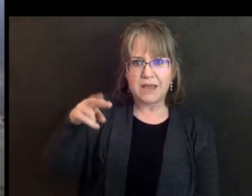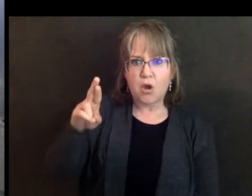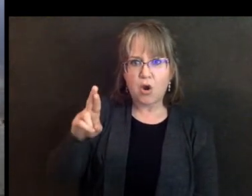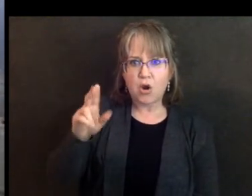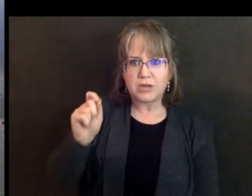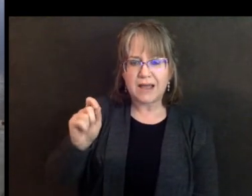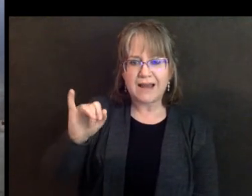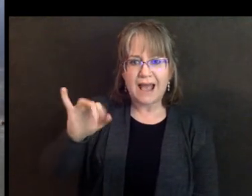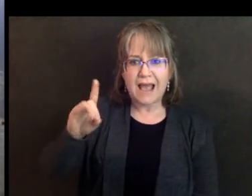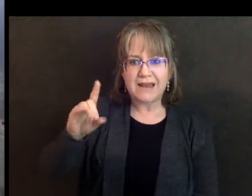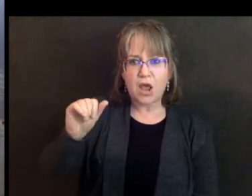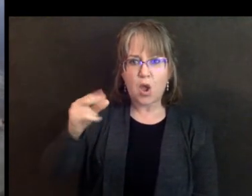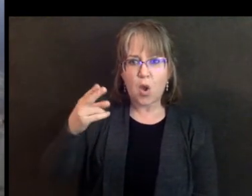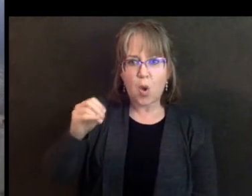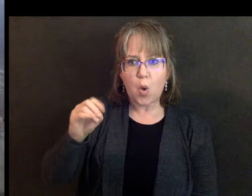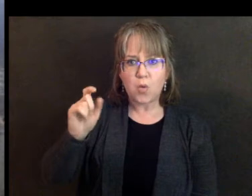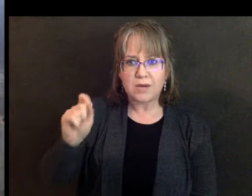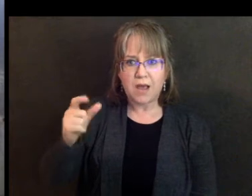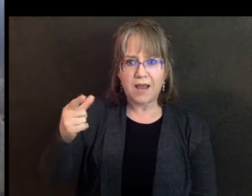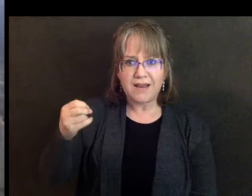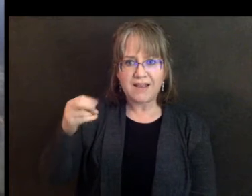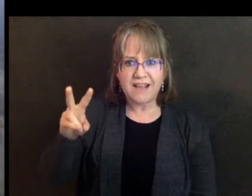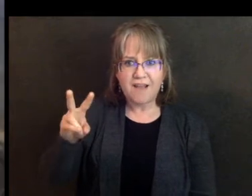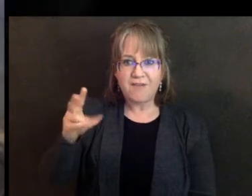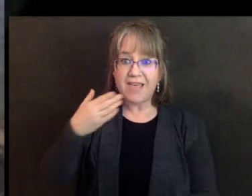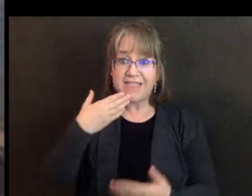har@idpr.idaho.gov. Thanks for joining. We'll see you next time.